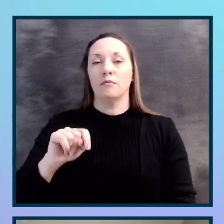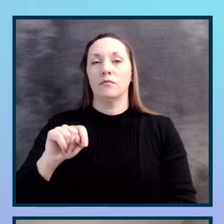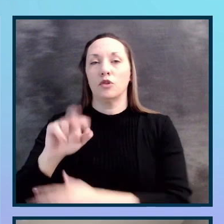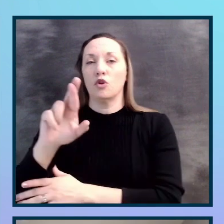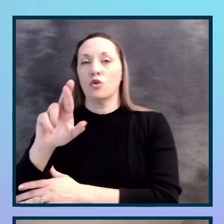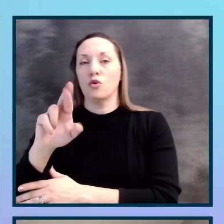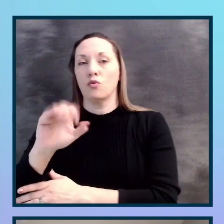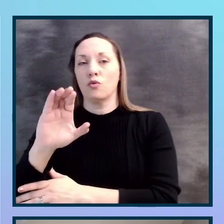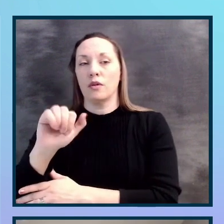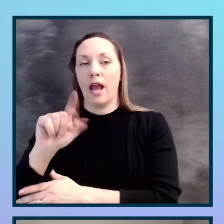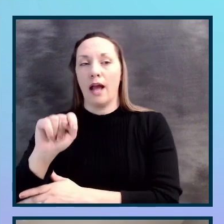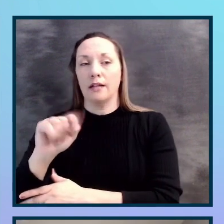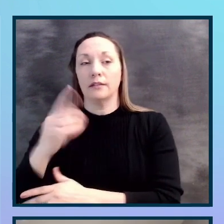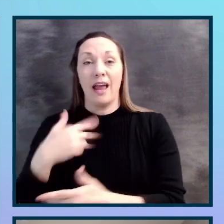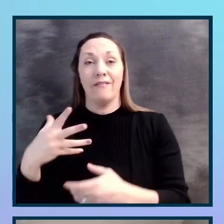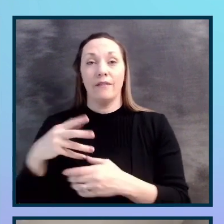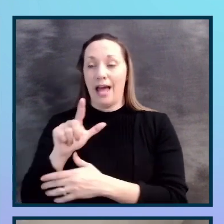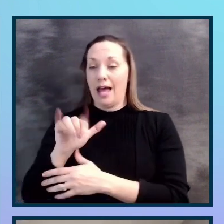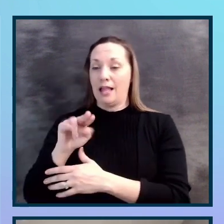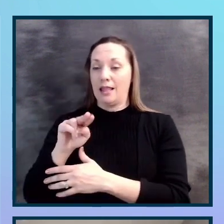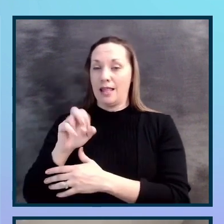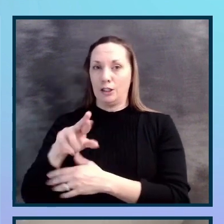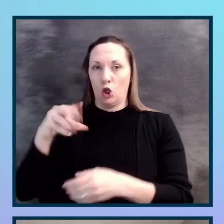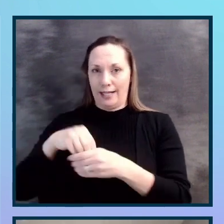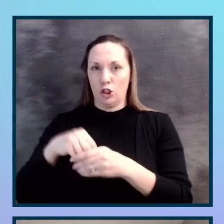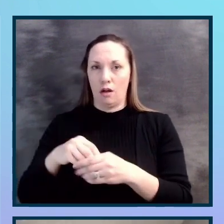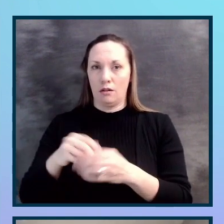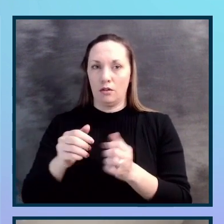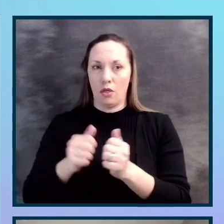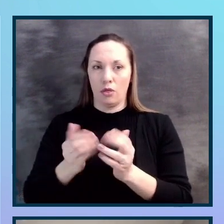axe-linter installed through my extensions, as you can see here.